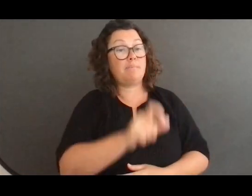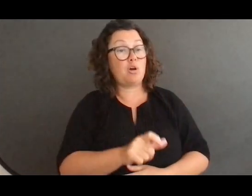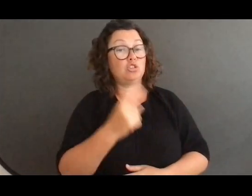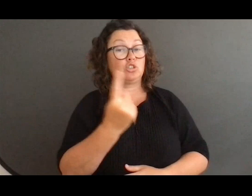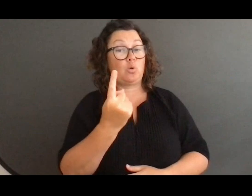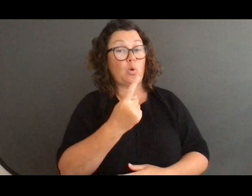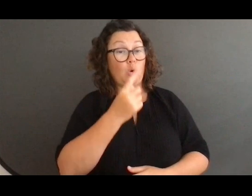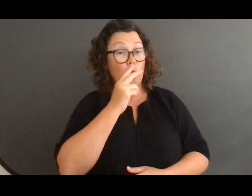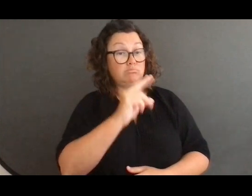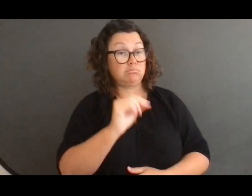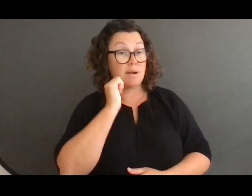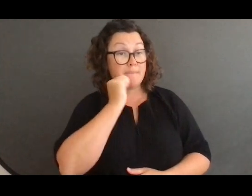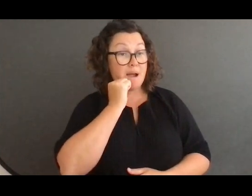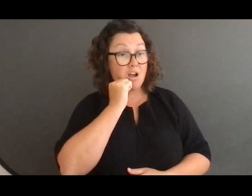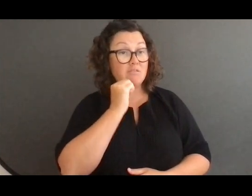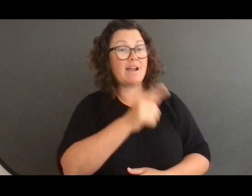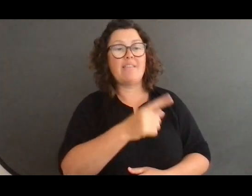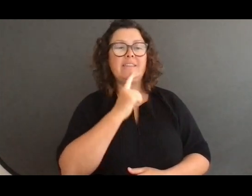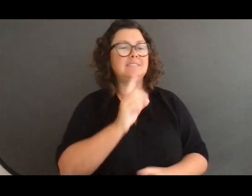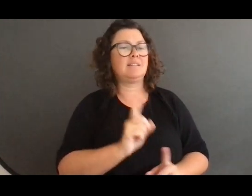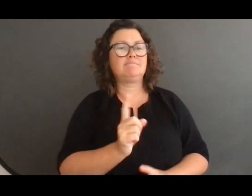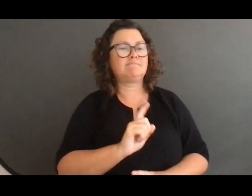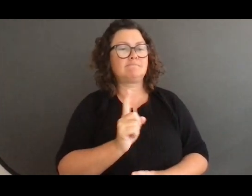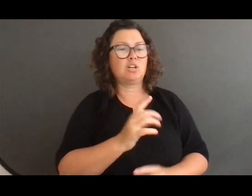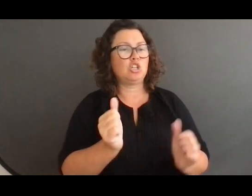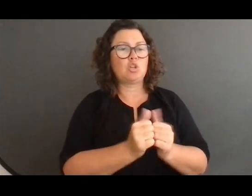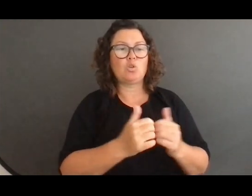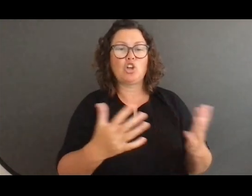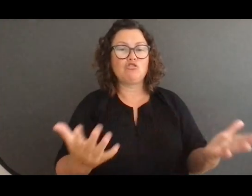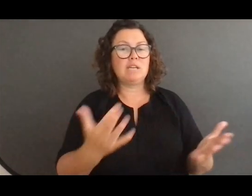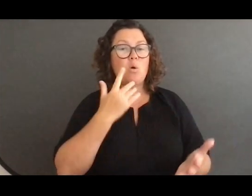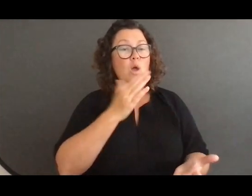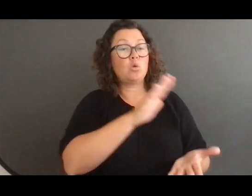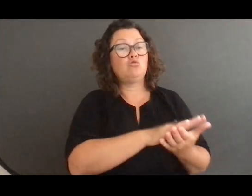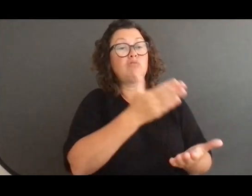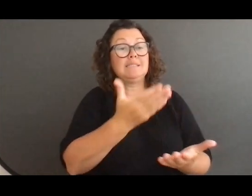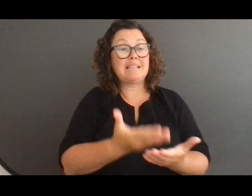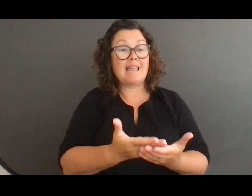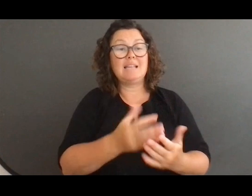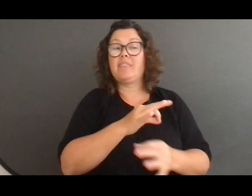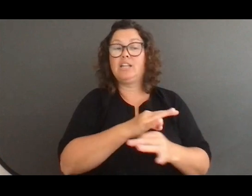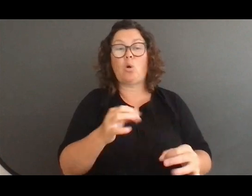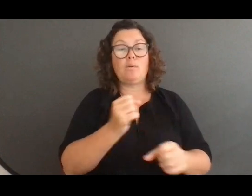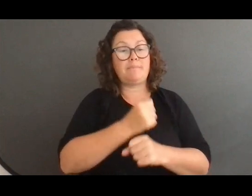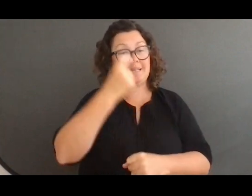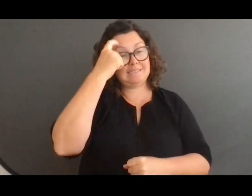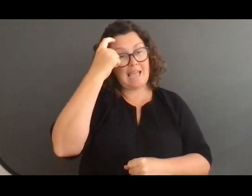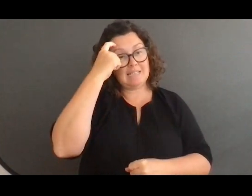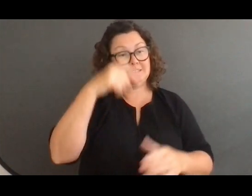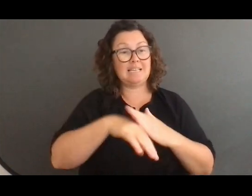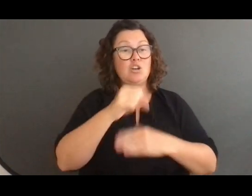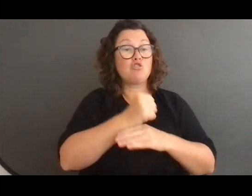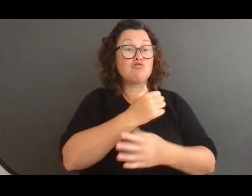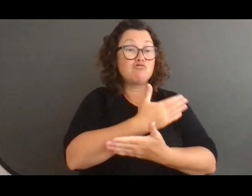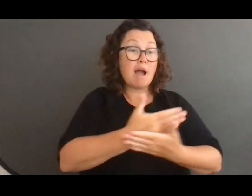they've been translated from the English concept into Tau Māori. They don't actually make sense grammatically or conceptually. So she was a little bit stuck. But